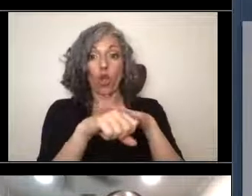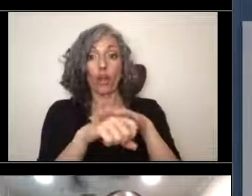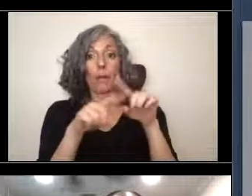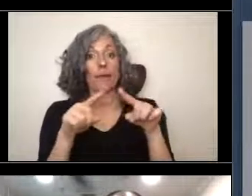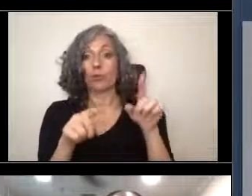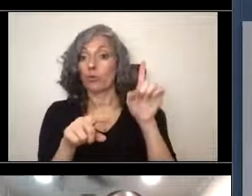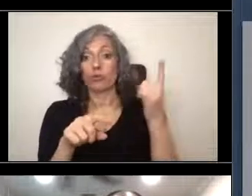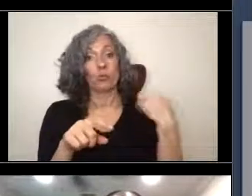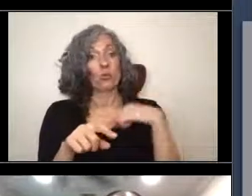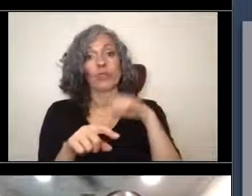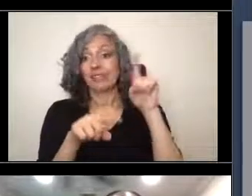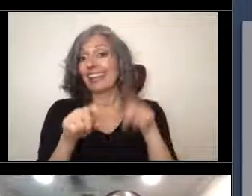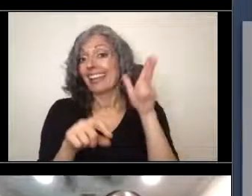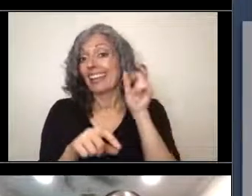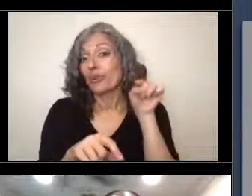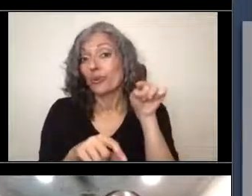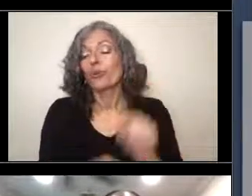Me now?